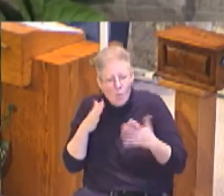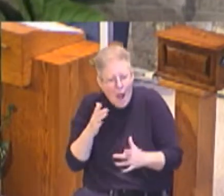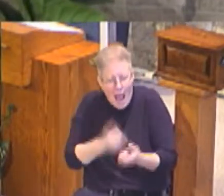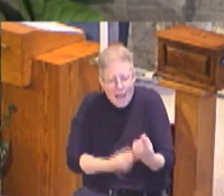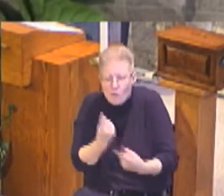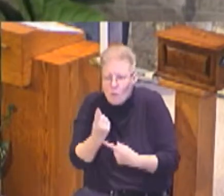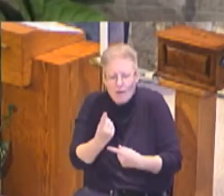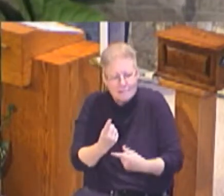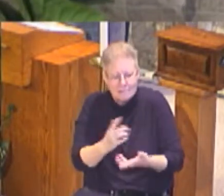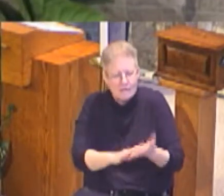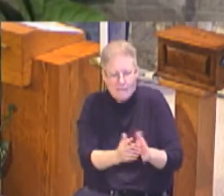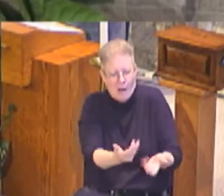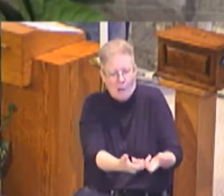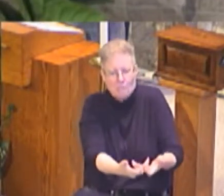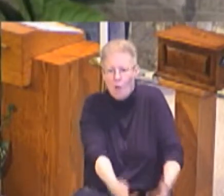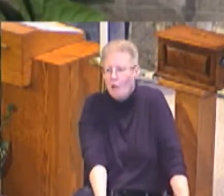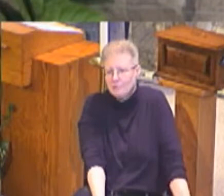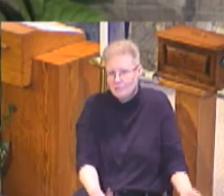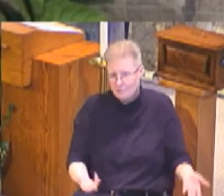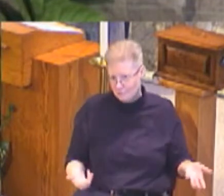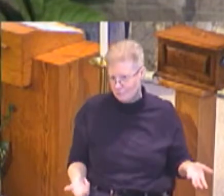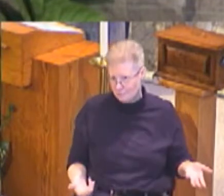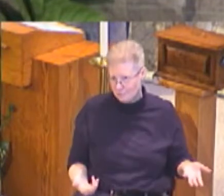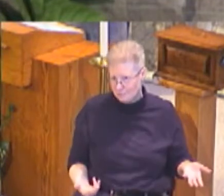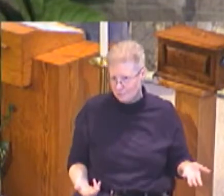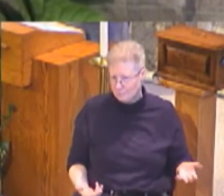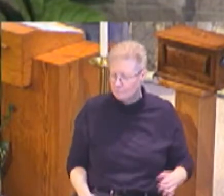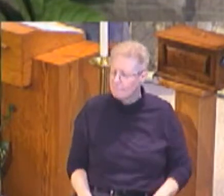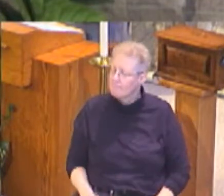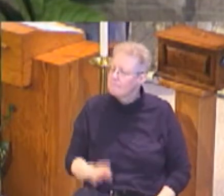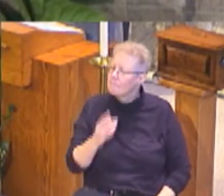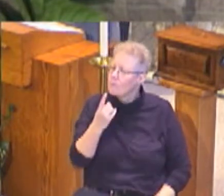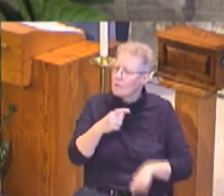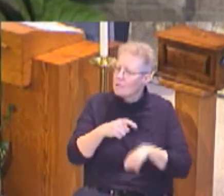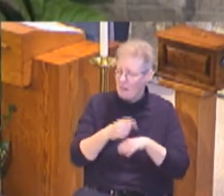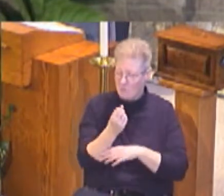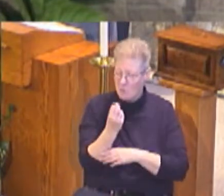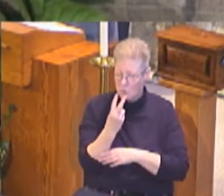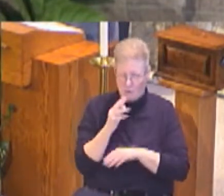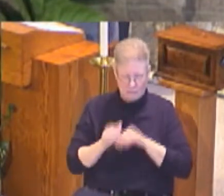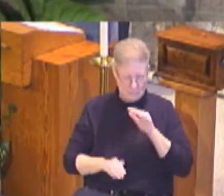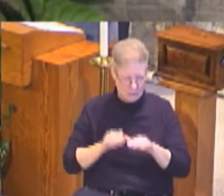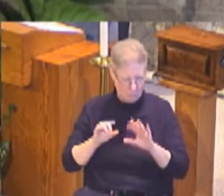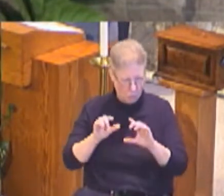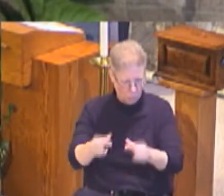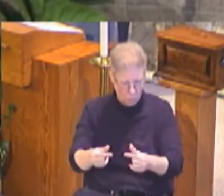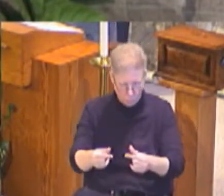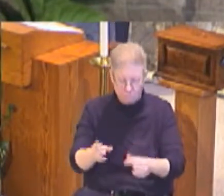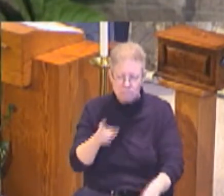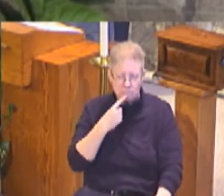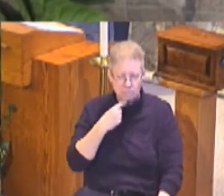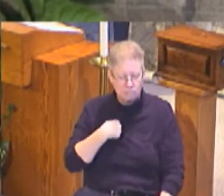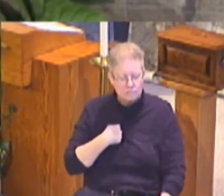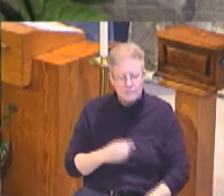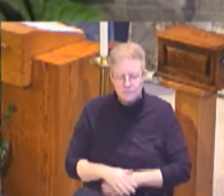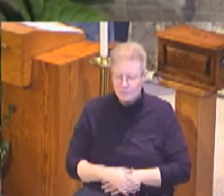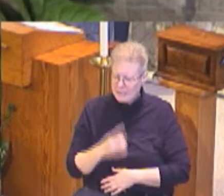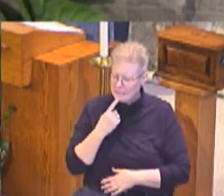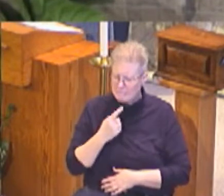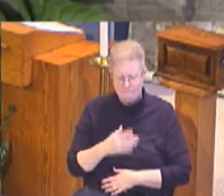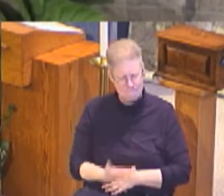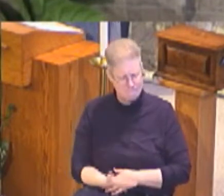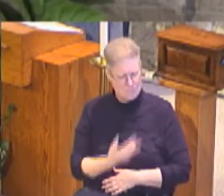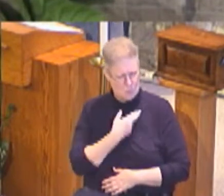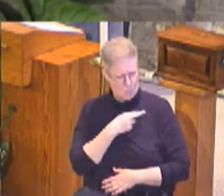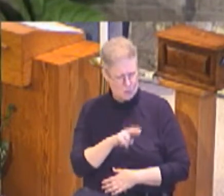Someone in a 12-step group once said to me, he said, religion is